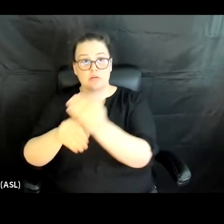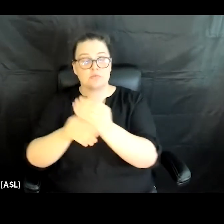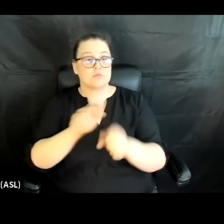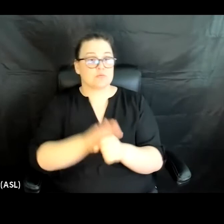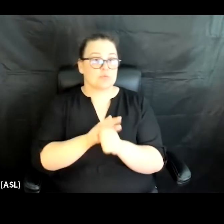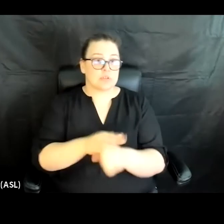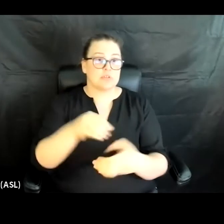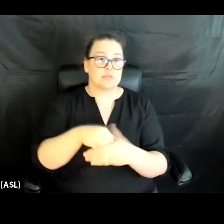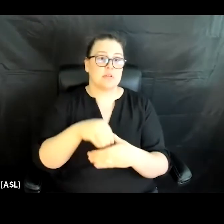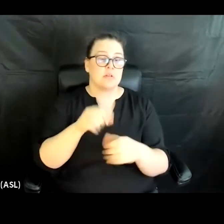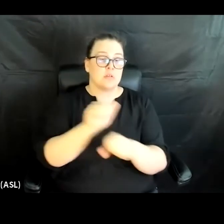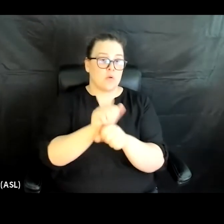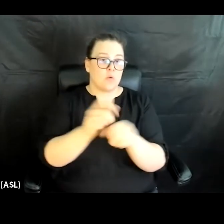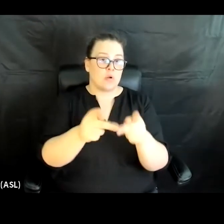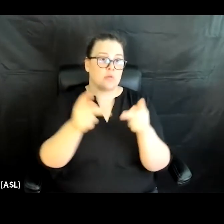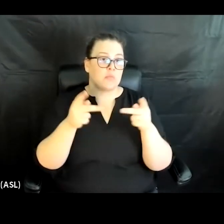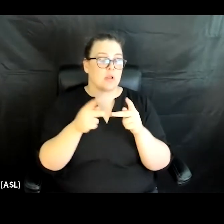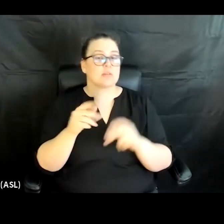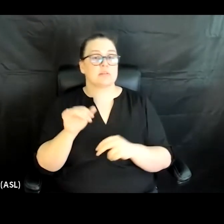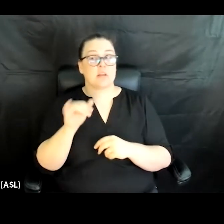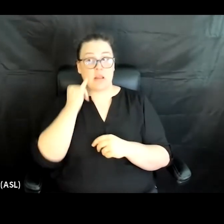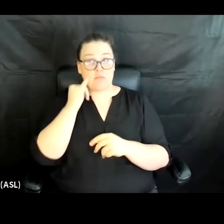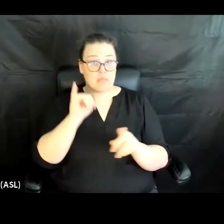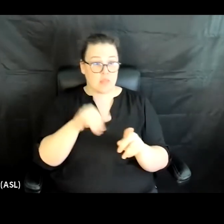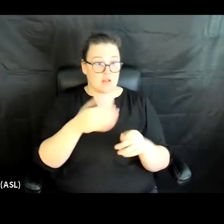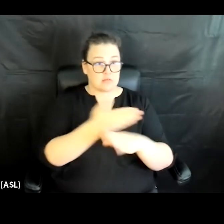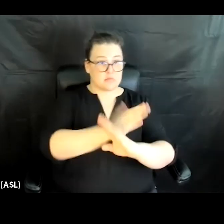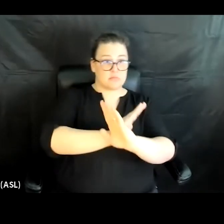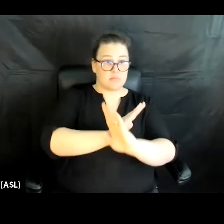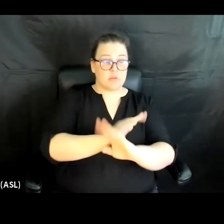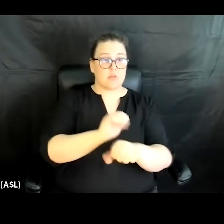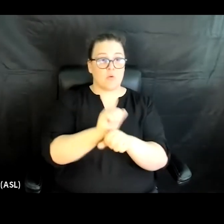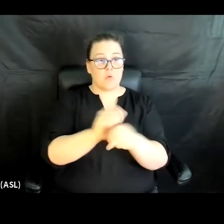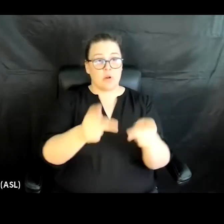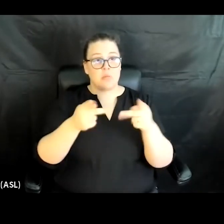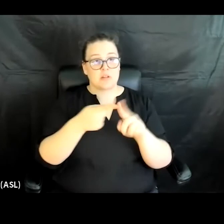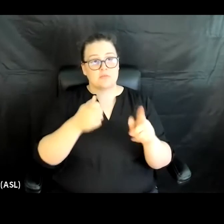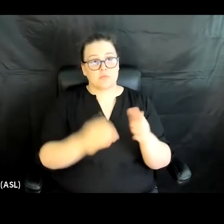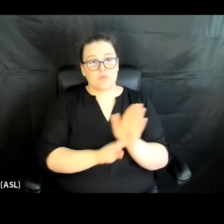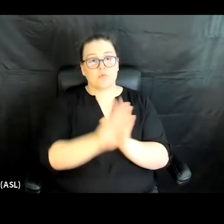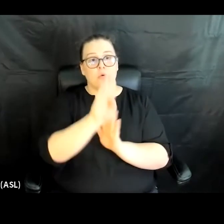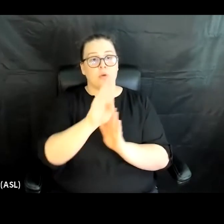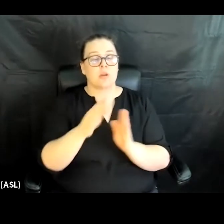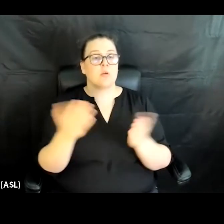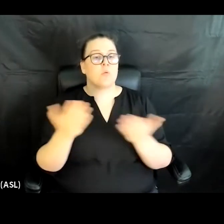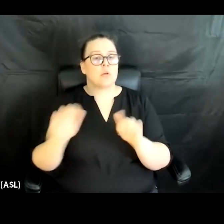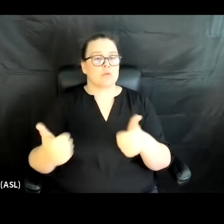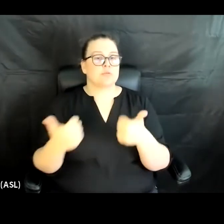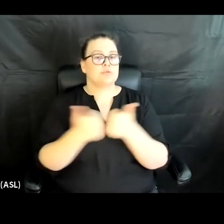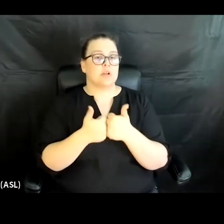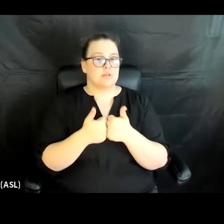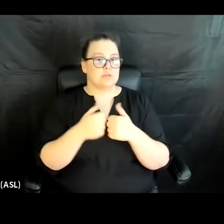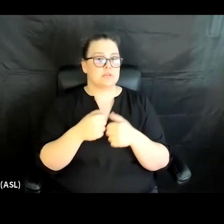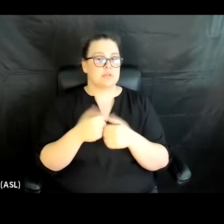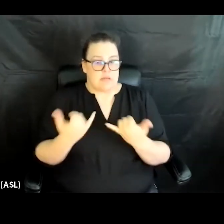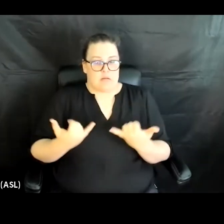that's impeding the workforce from growing. What are challenges the present